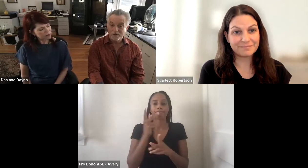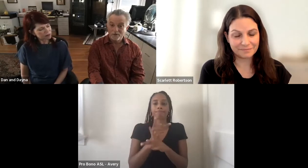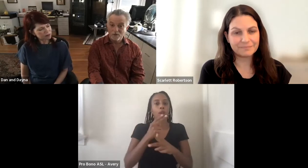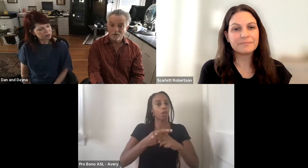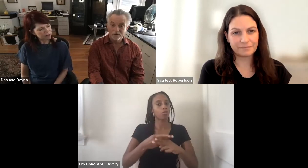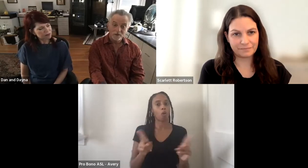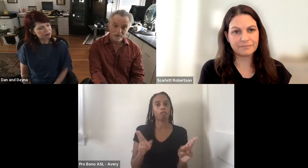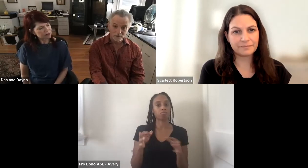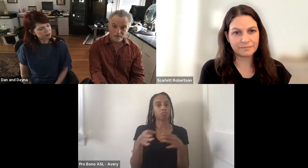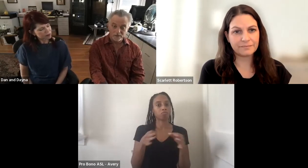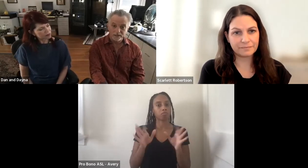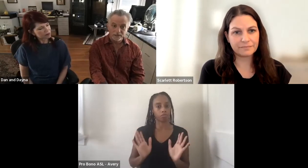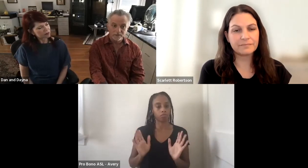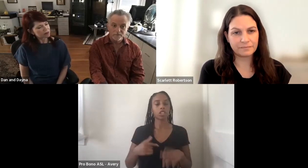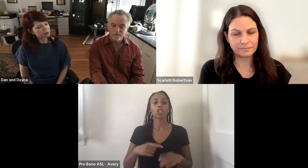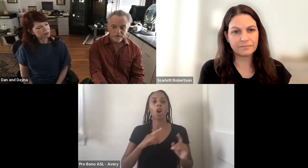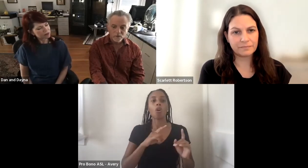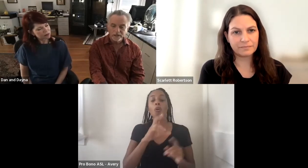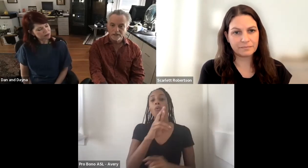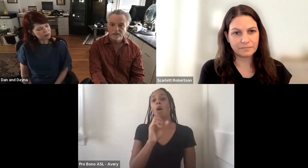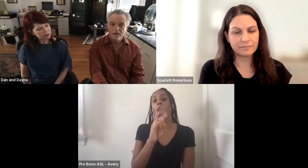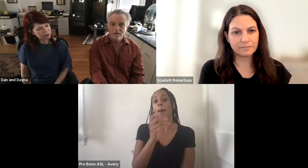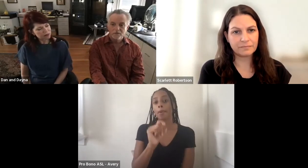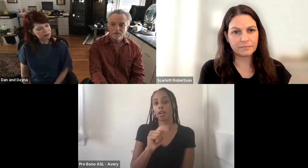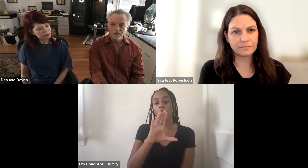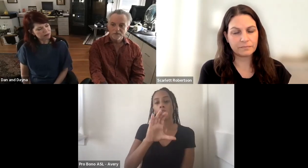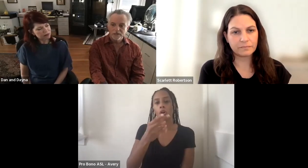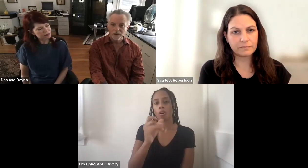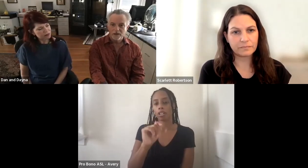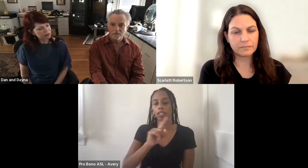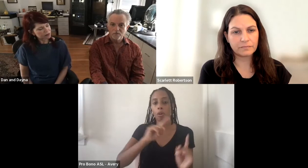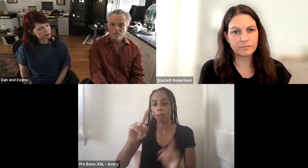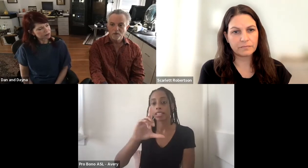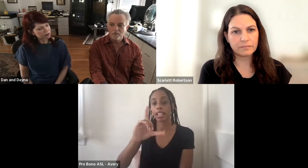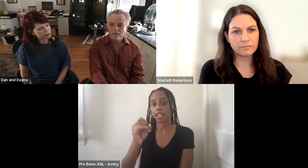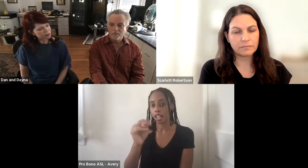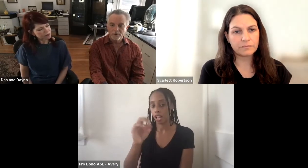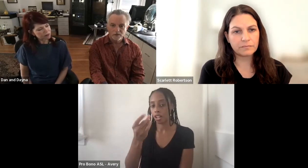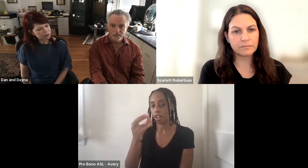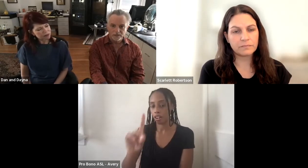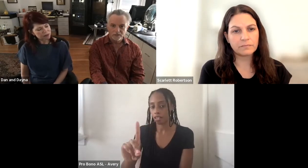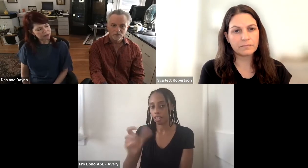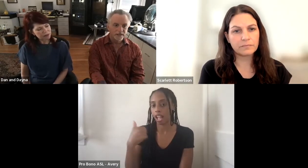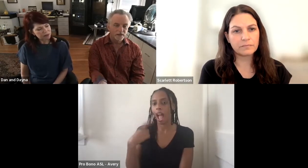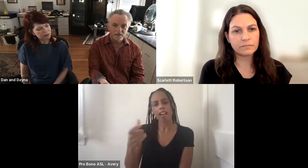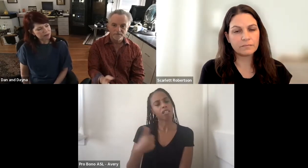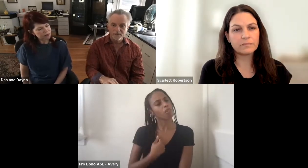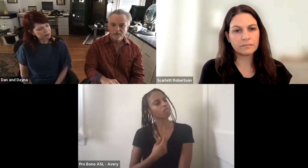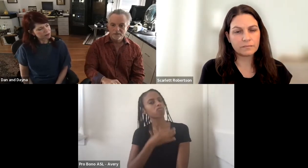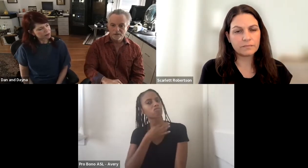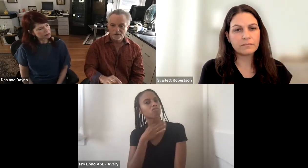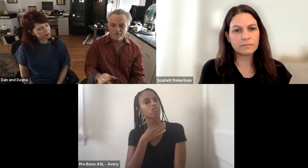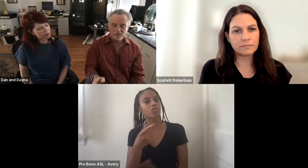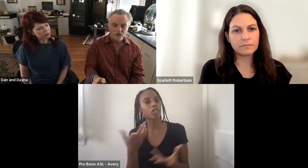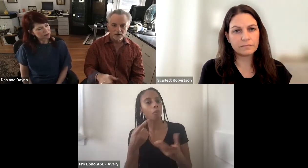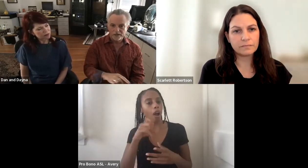with, Robert Corey, who then went to Leonard. And Leonard very quickly was intrigued by what we were proposing, the twinning of